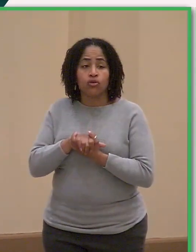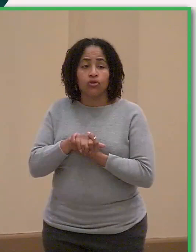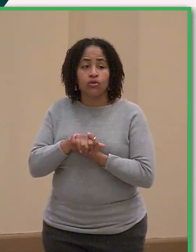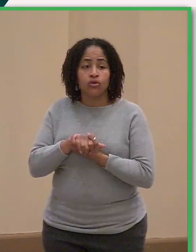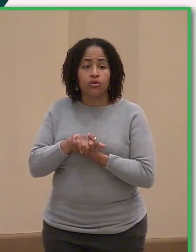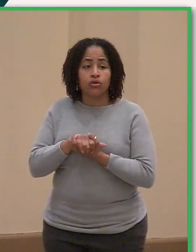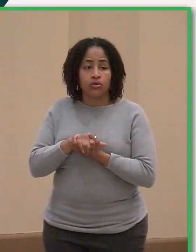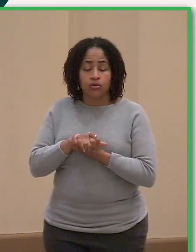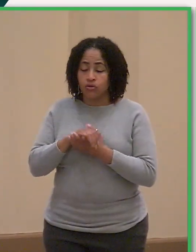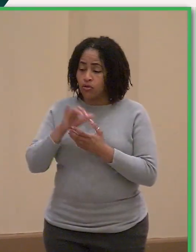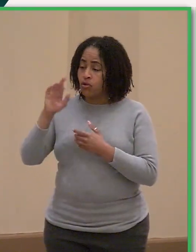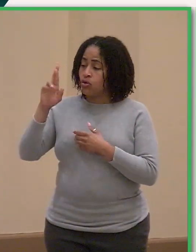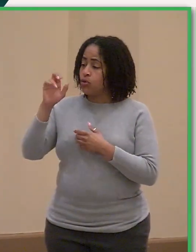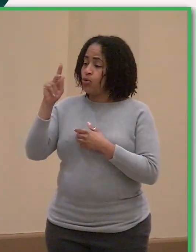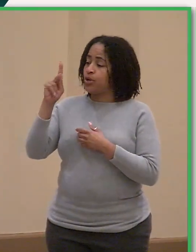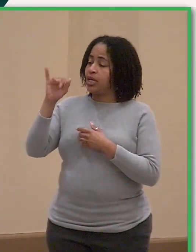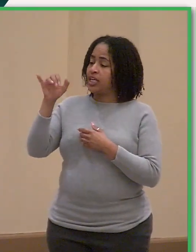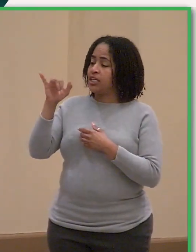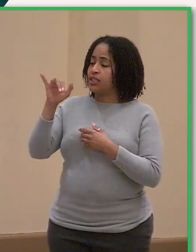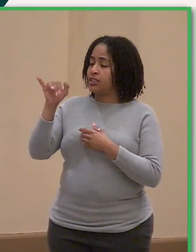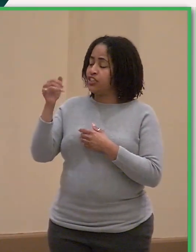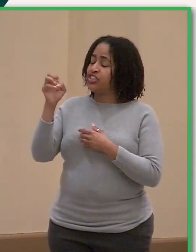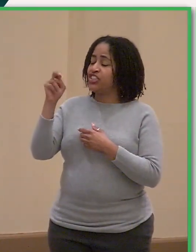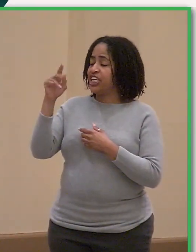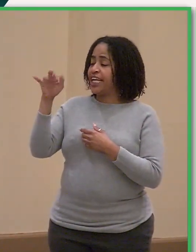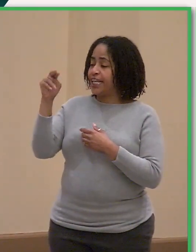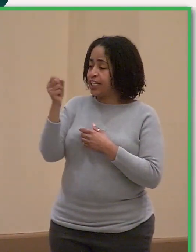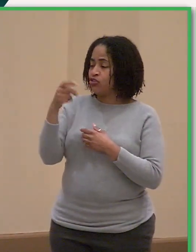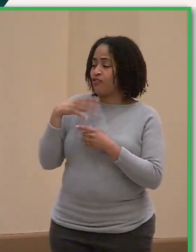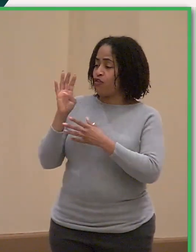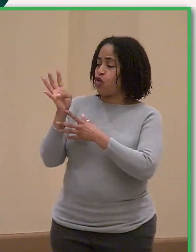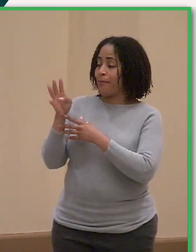All right, Rick Jenkins, you will have 4 minutes.